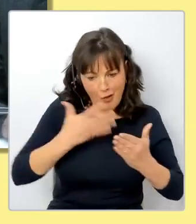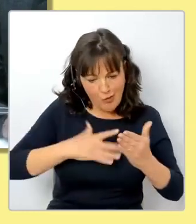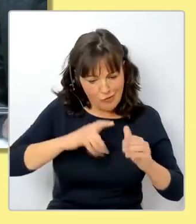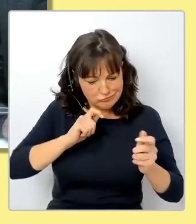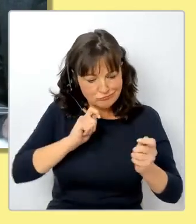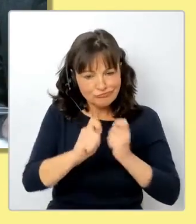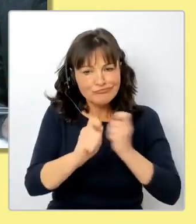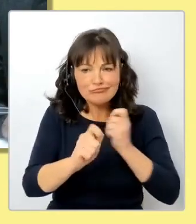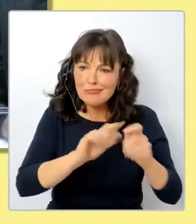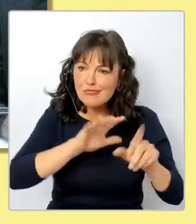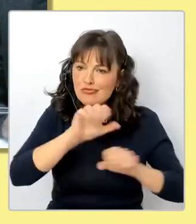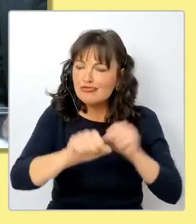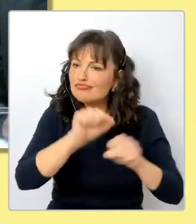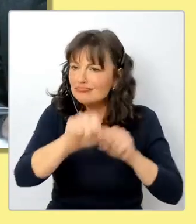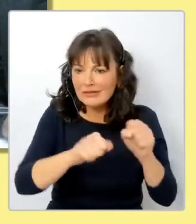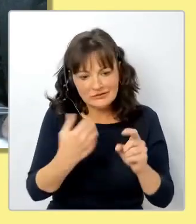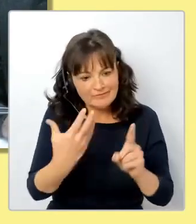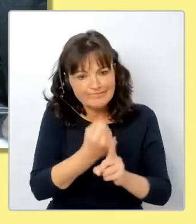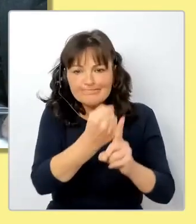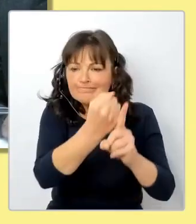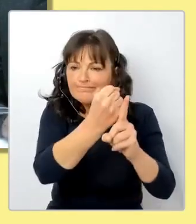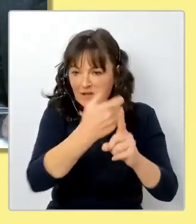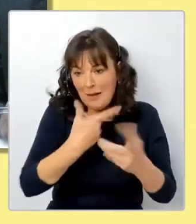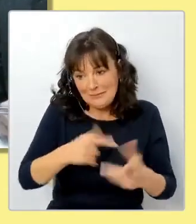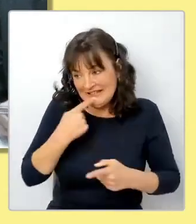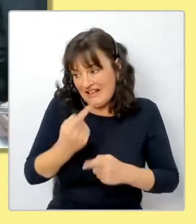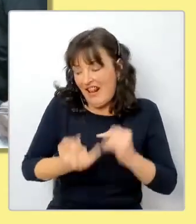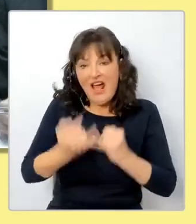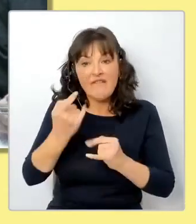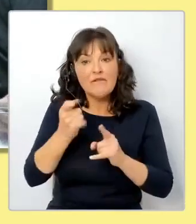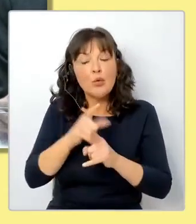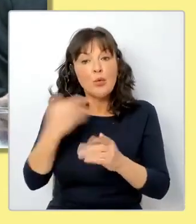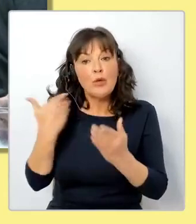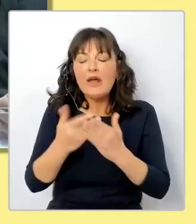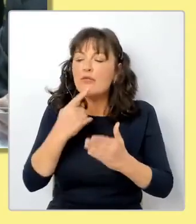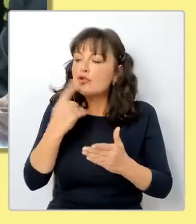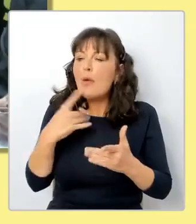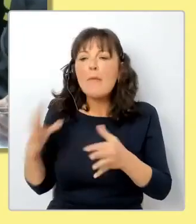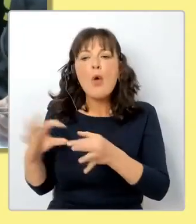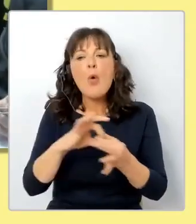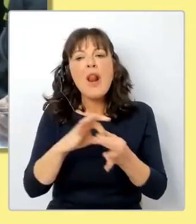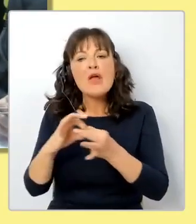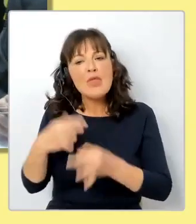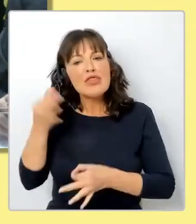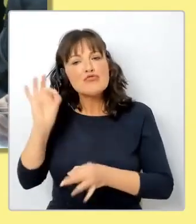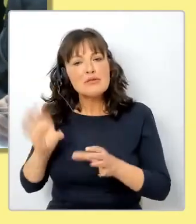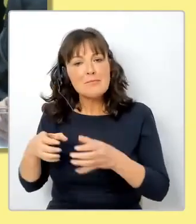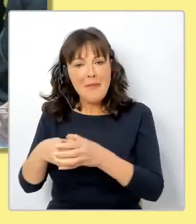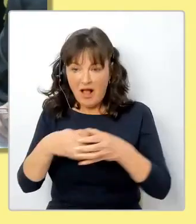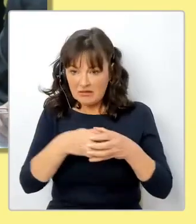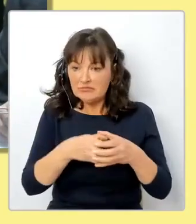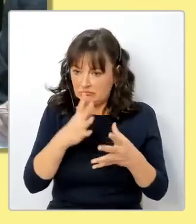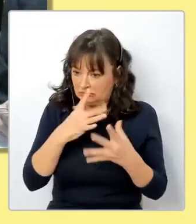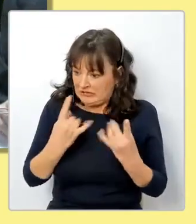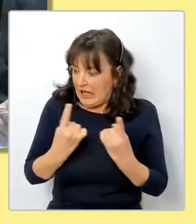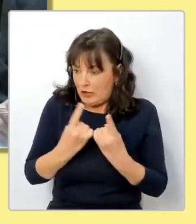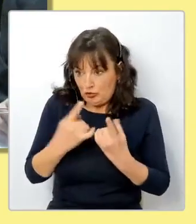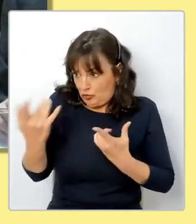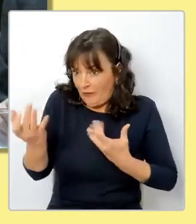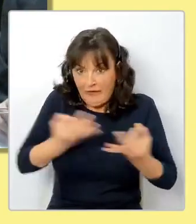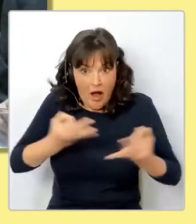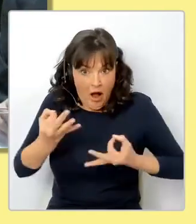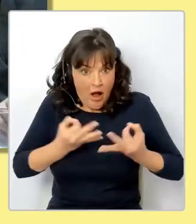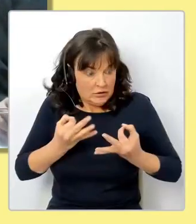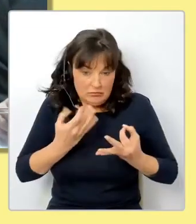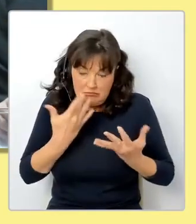the record over the last few weeks. And if we talk about the coalition with the Greens, that's obviously an issue that we're being asked about. Almost